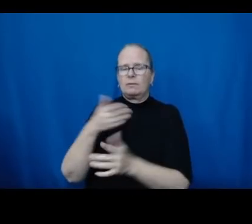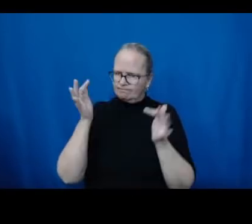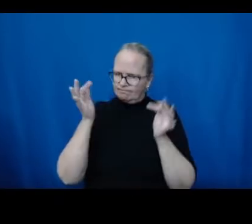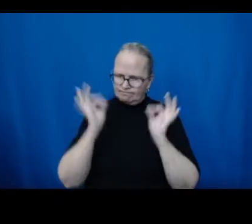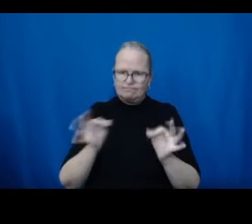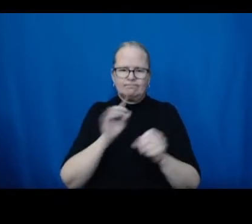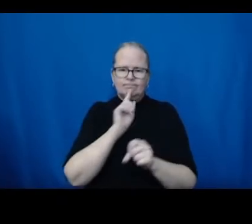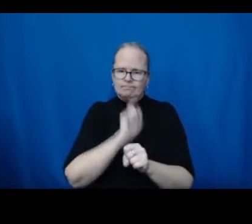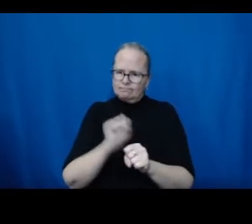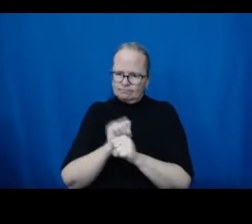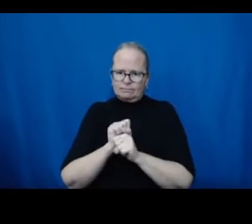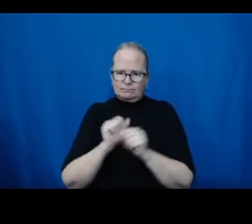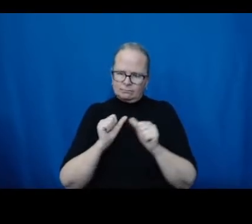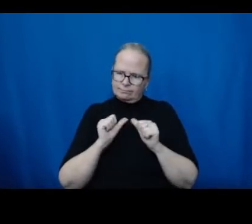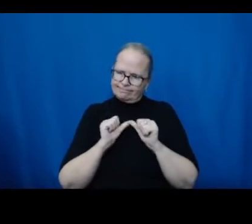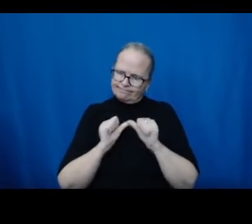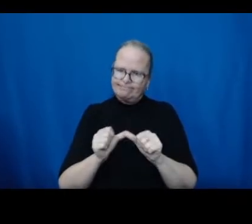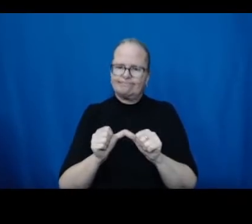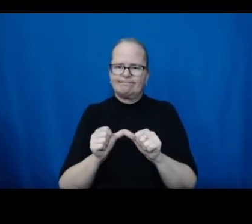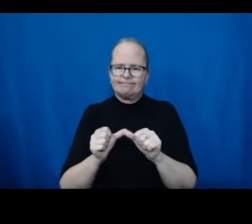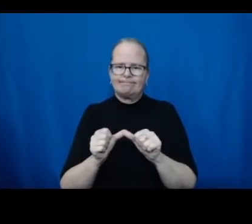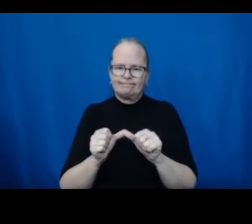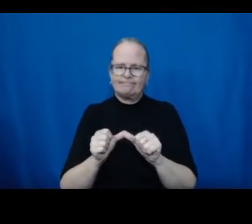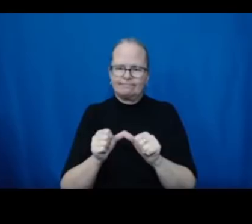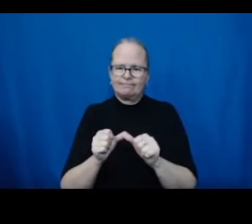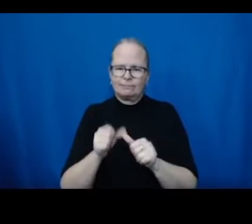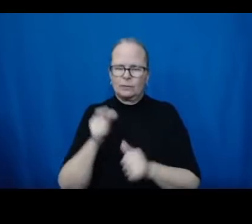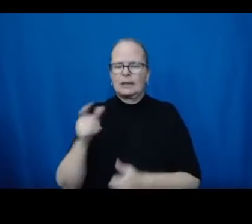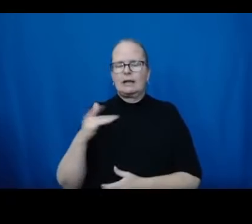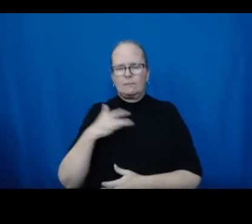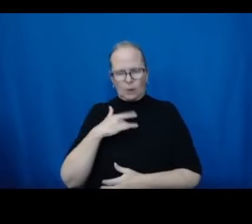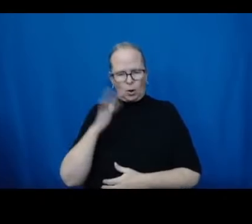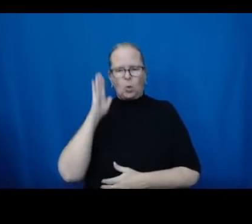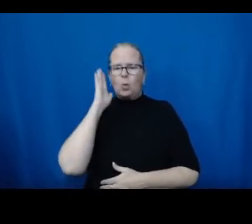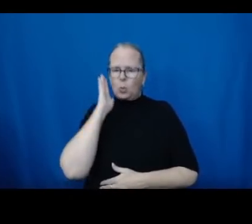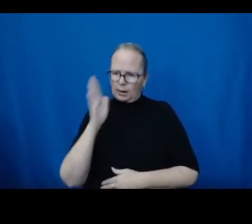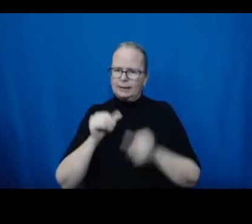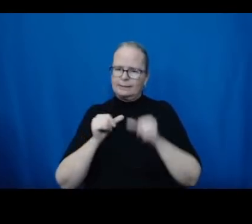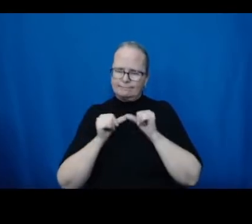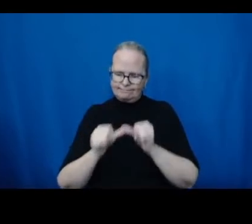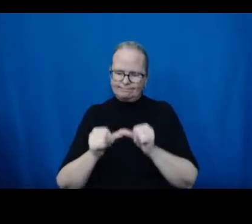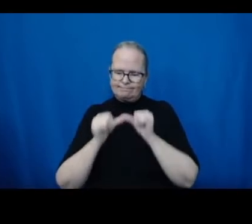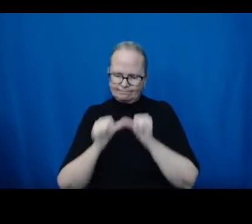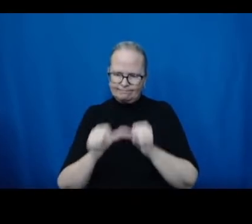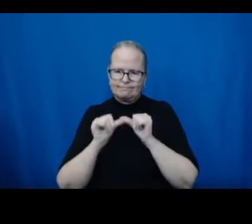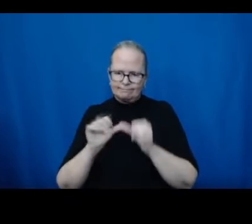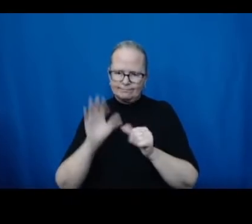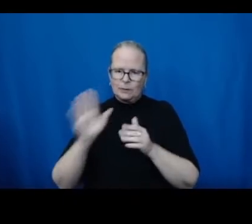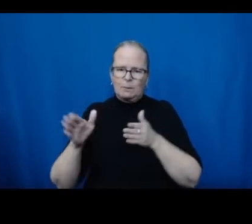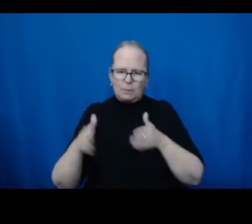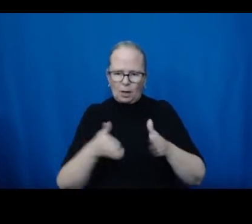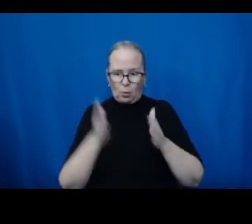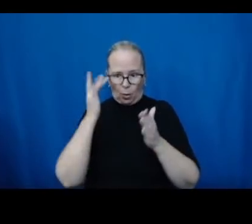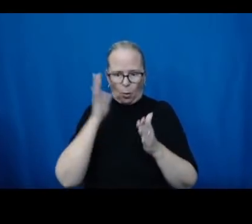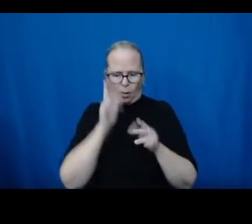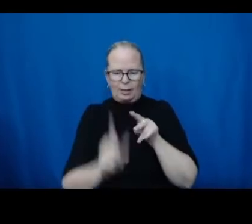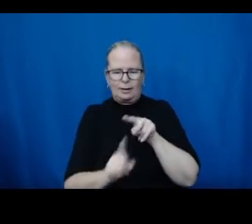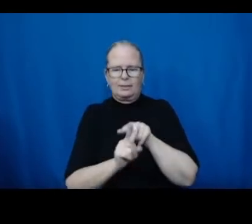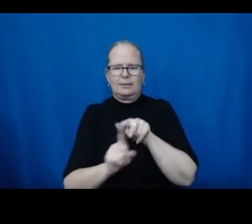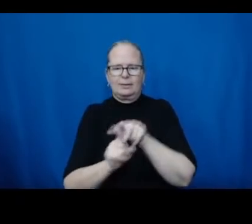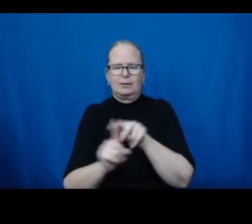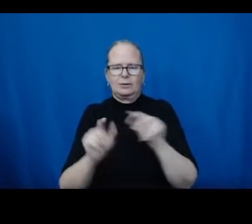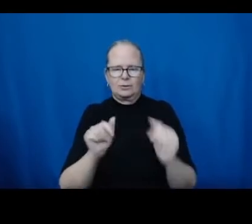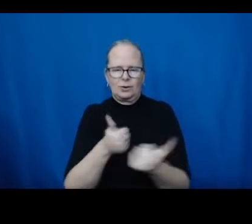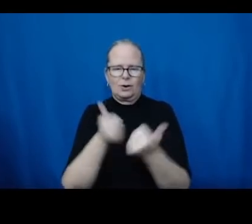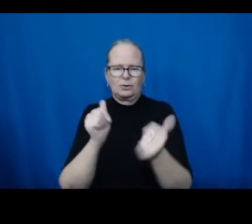his path and the challenges that come along with that same dedication and determination. From